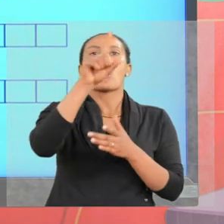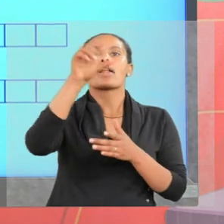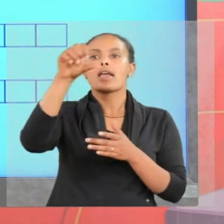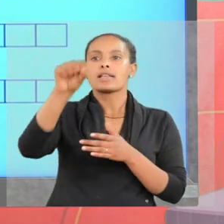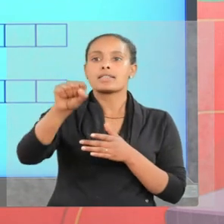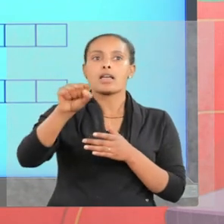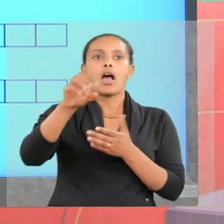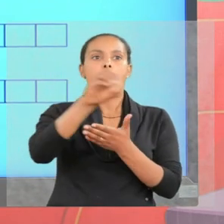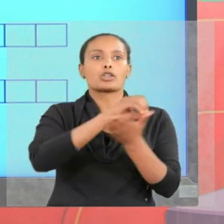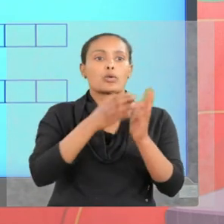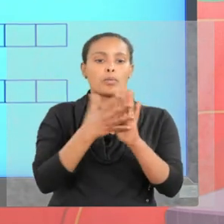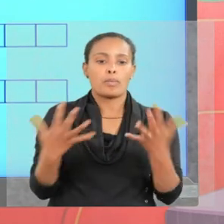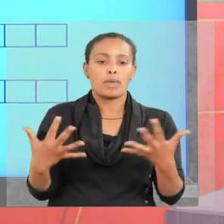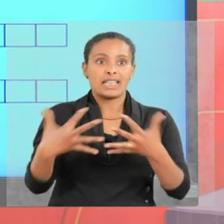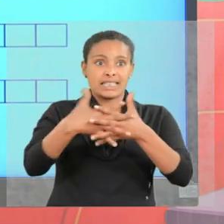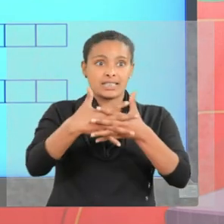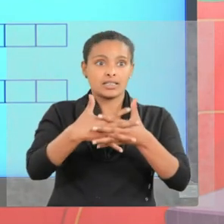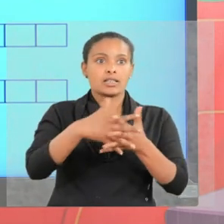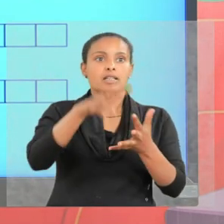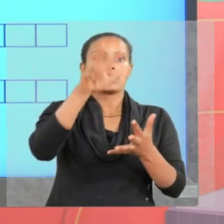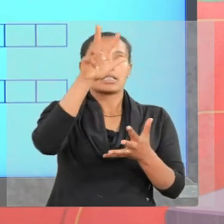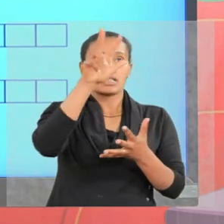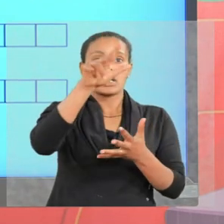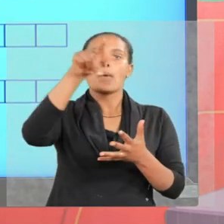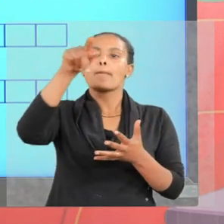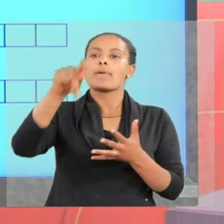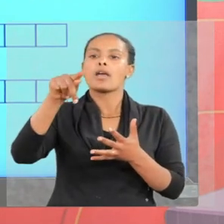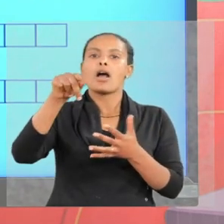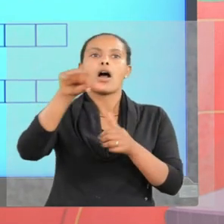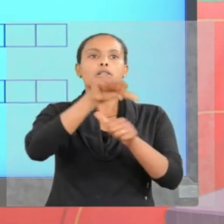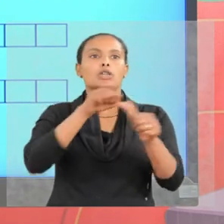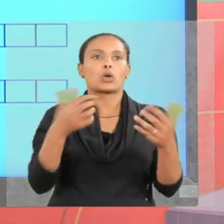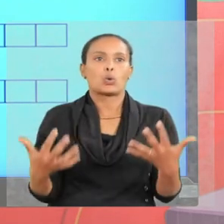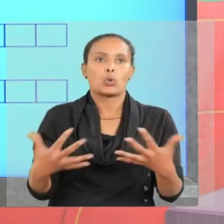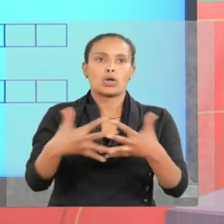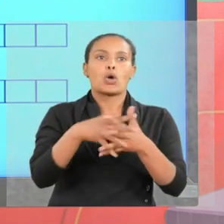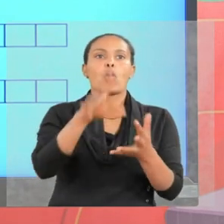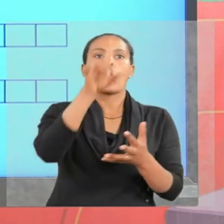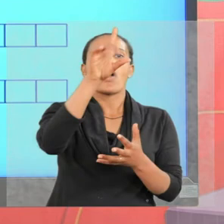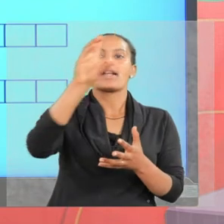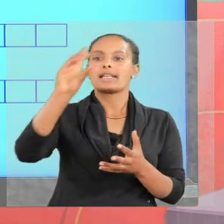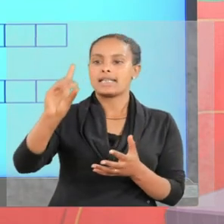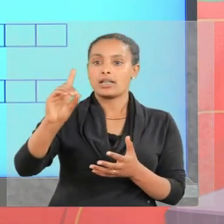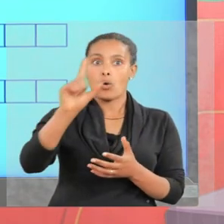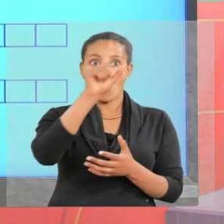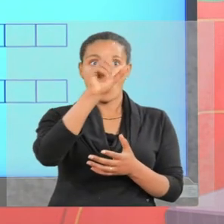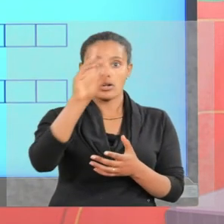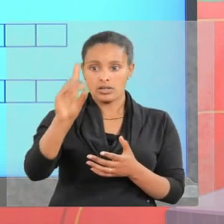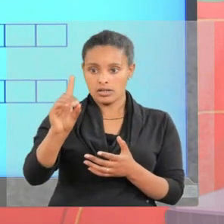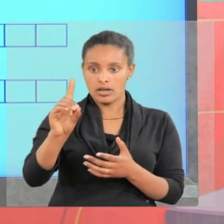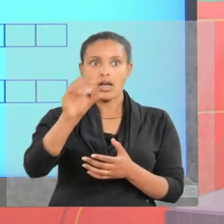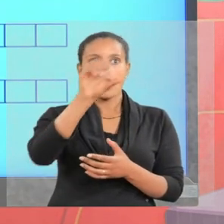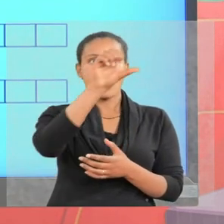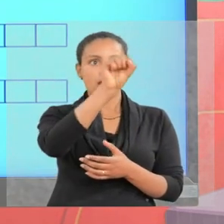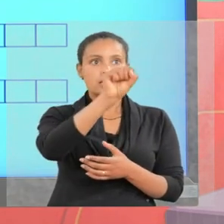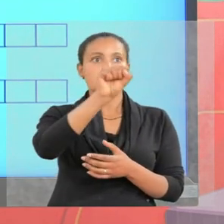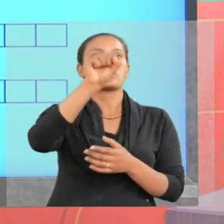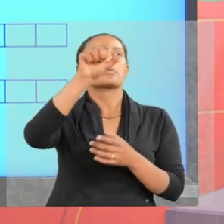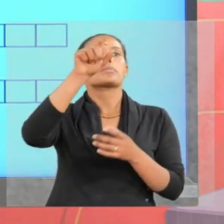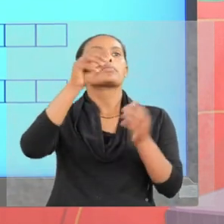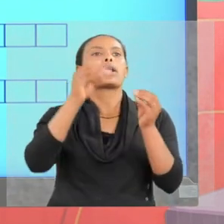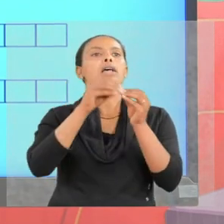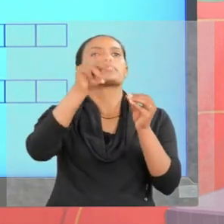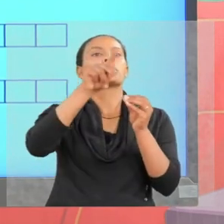atomic orbital is mixed with 3p atomic orbital, mixed with 1d. You see? S plus p plus p plus